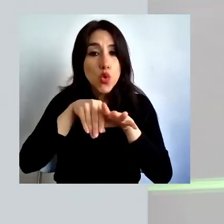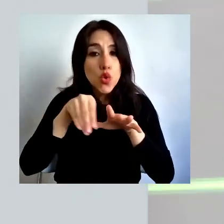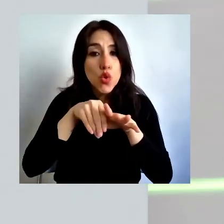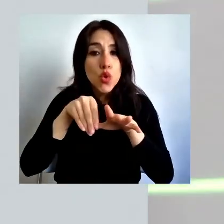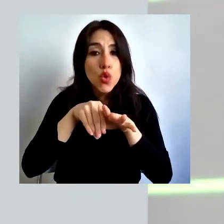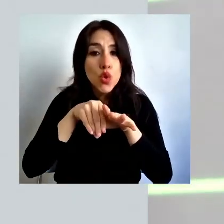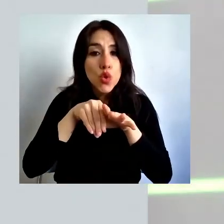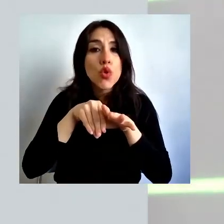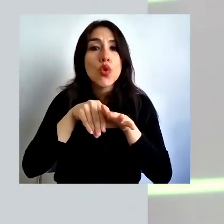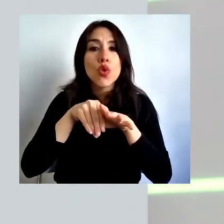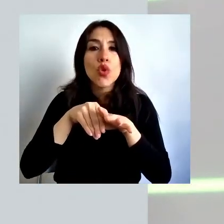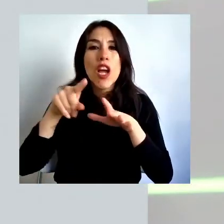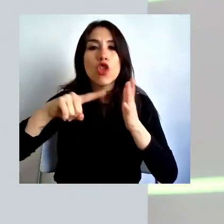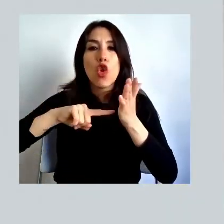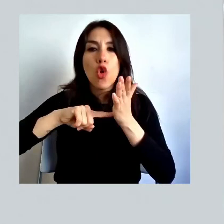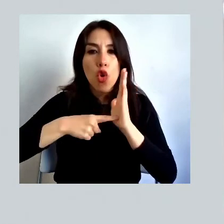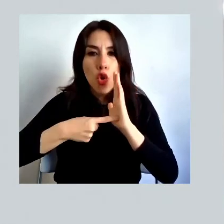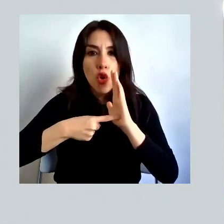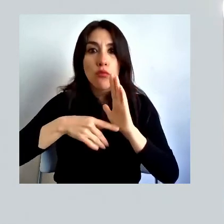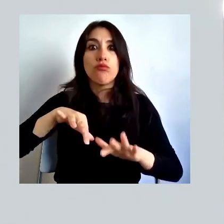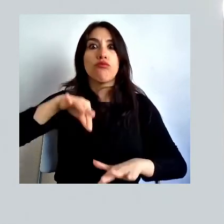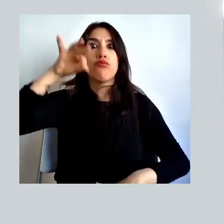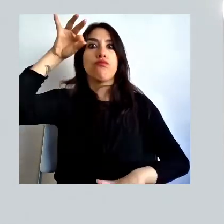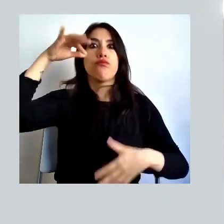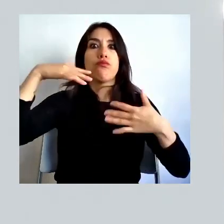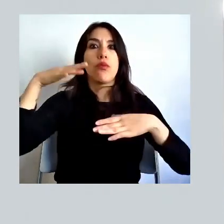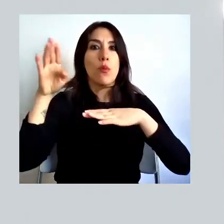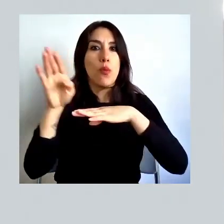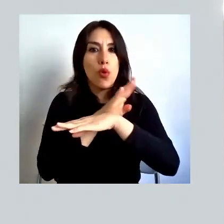of success, international companies.